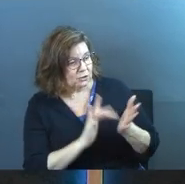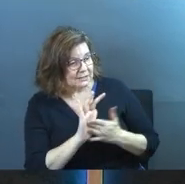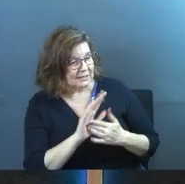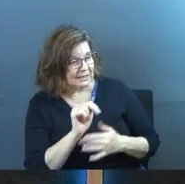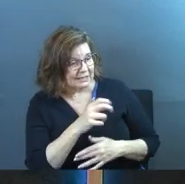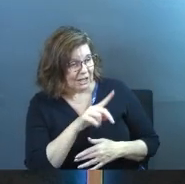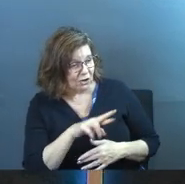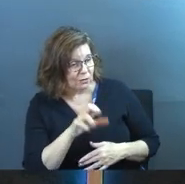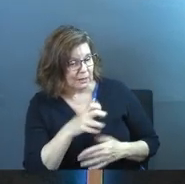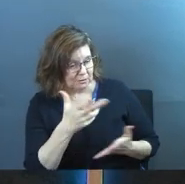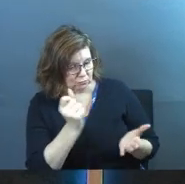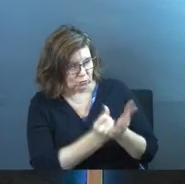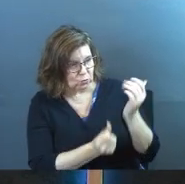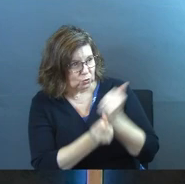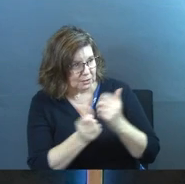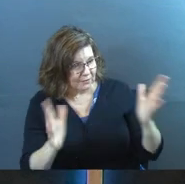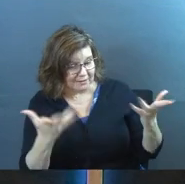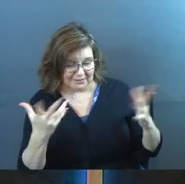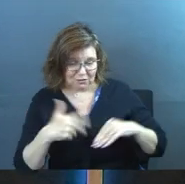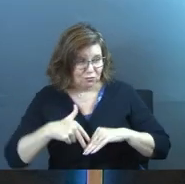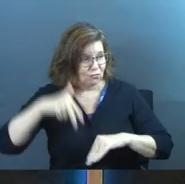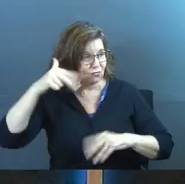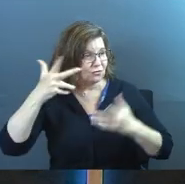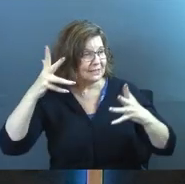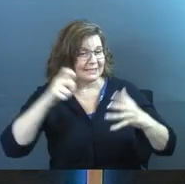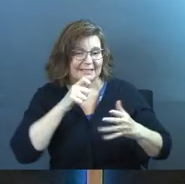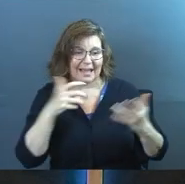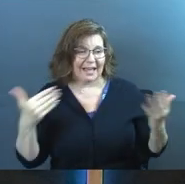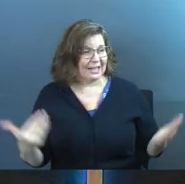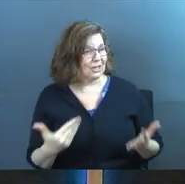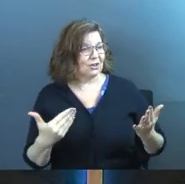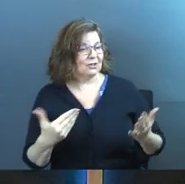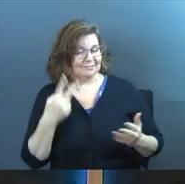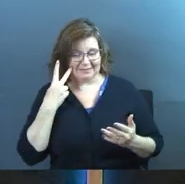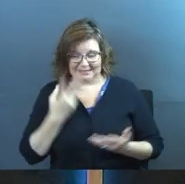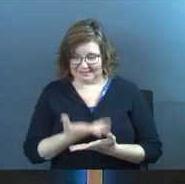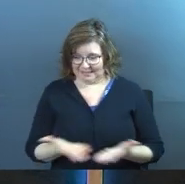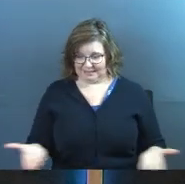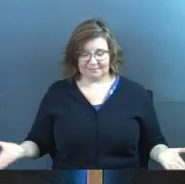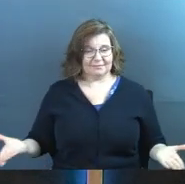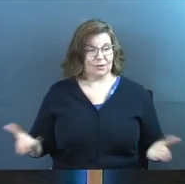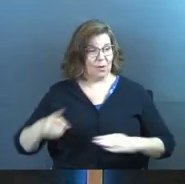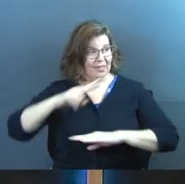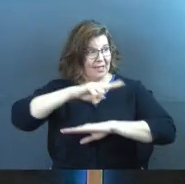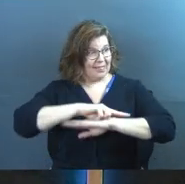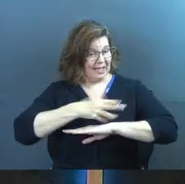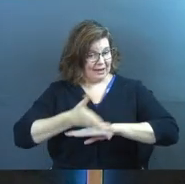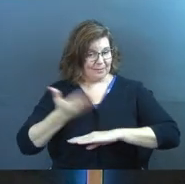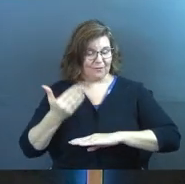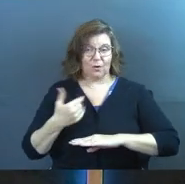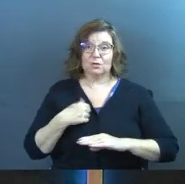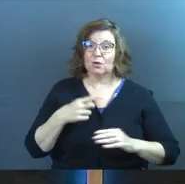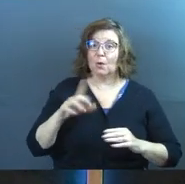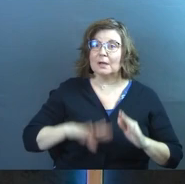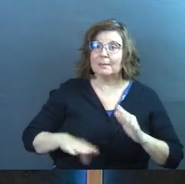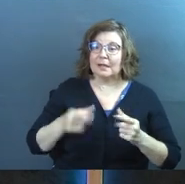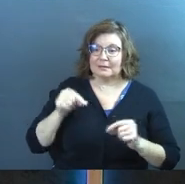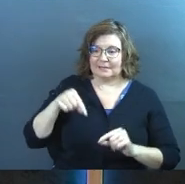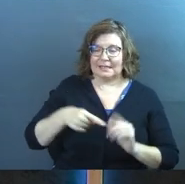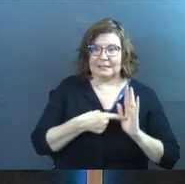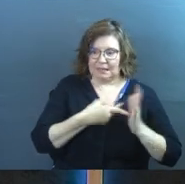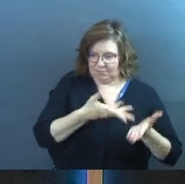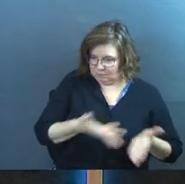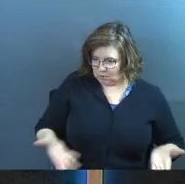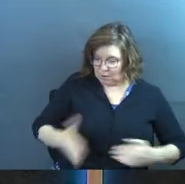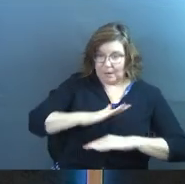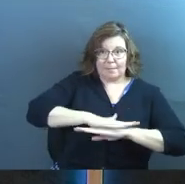the Nazarene who is crucified. He is risen. He is not here. See the place where they laid him. So he's basically pointing to the